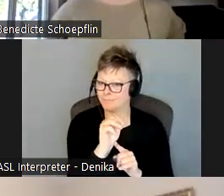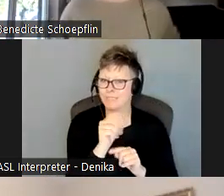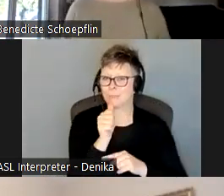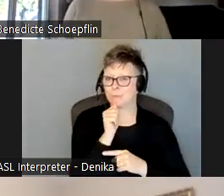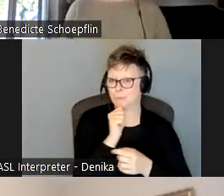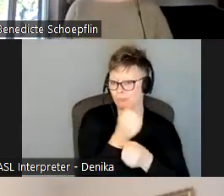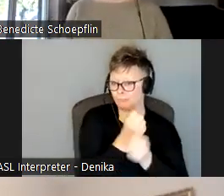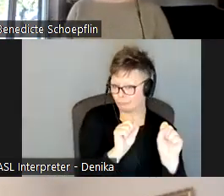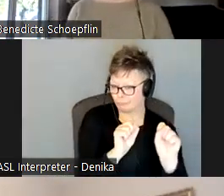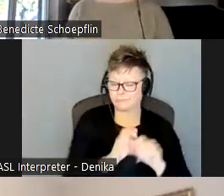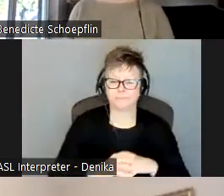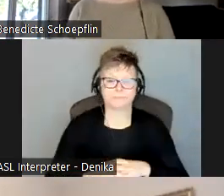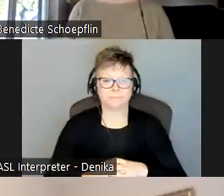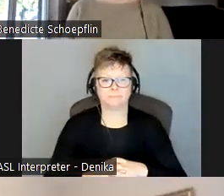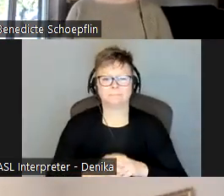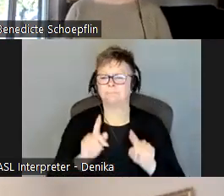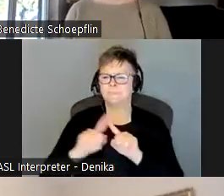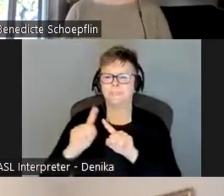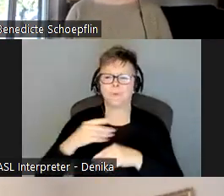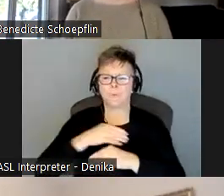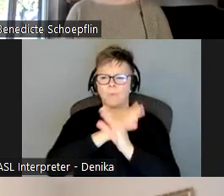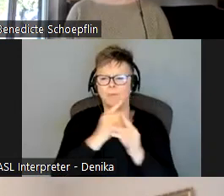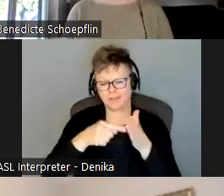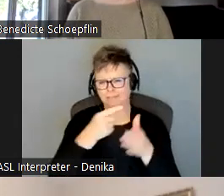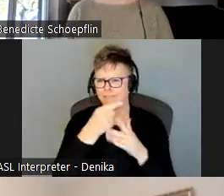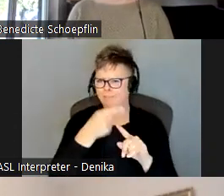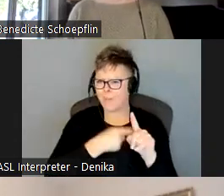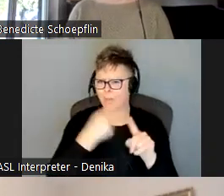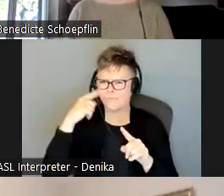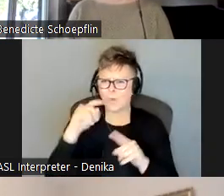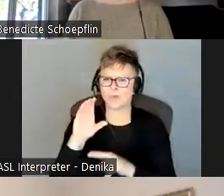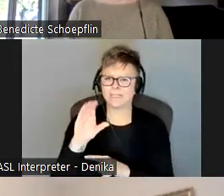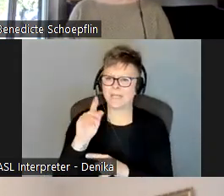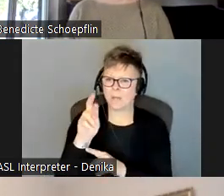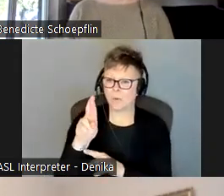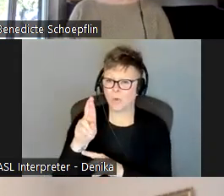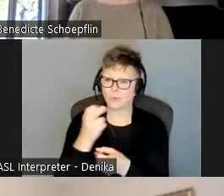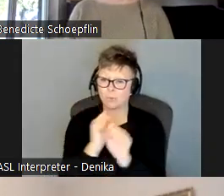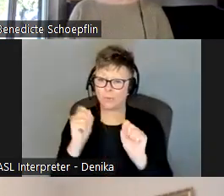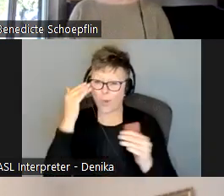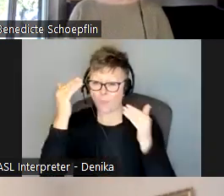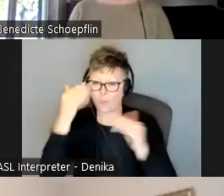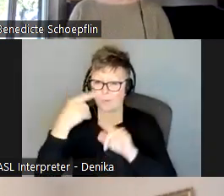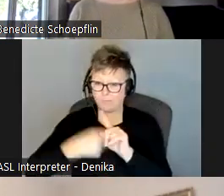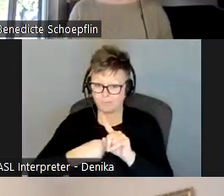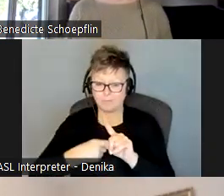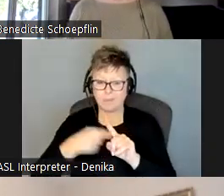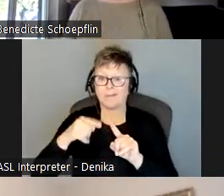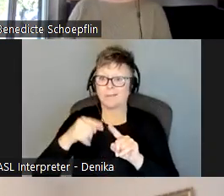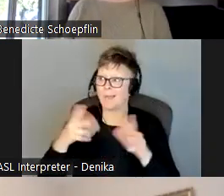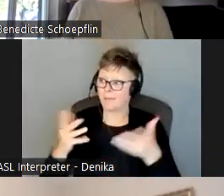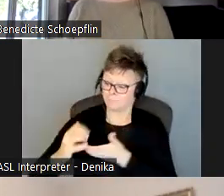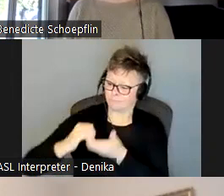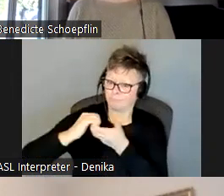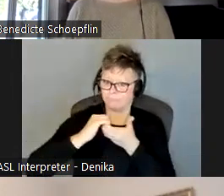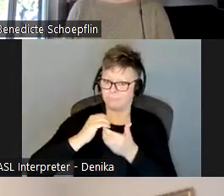hosting a series of webinars this month in recognition of Cybersecurity Awareness Month, and we've been doing that in collaboration with the